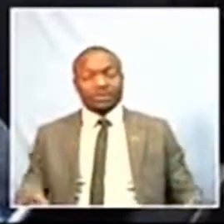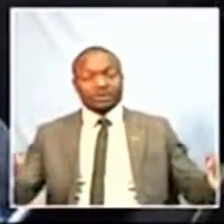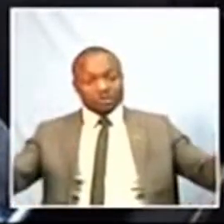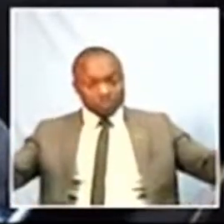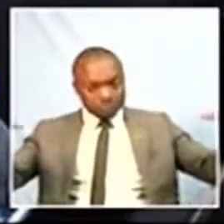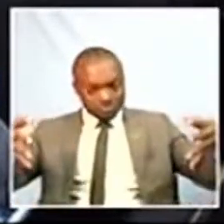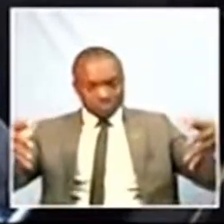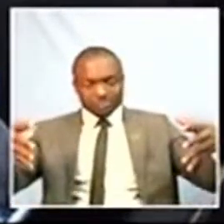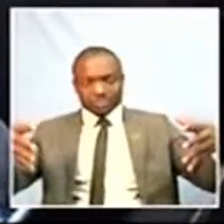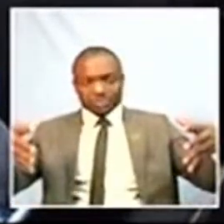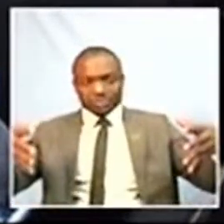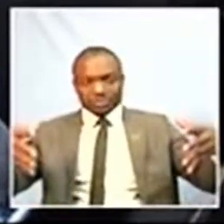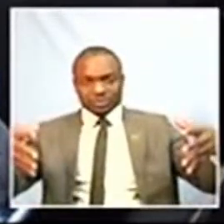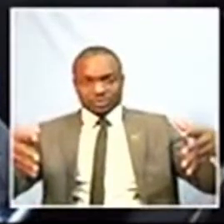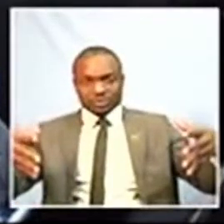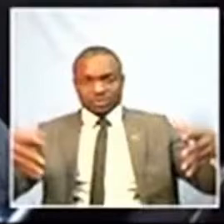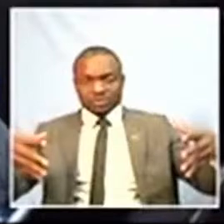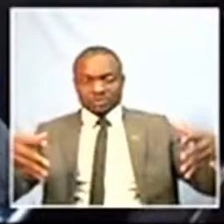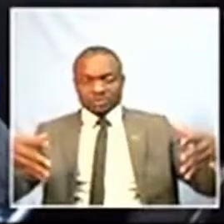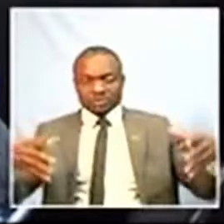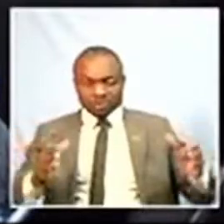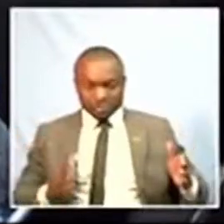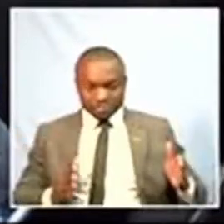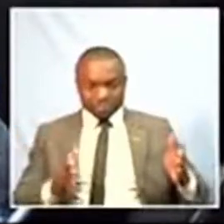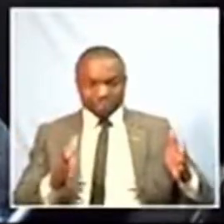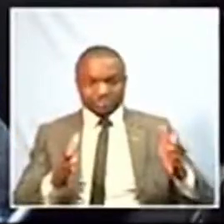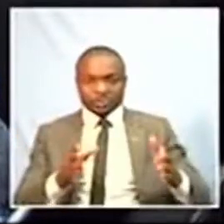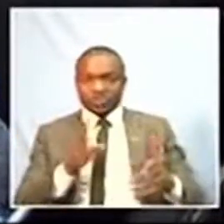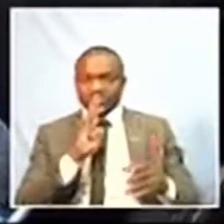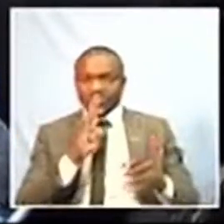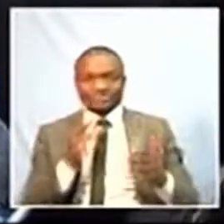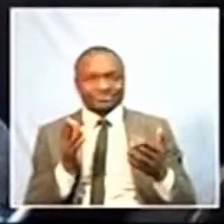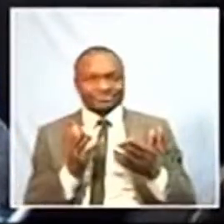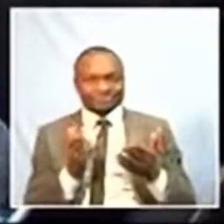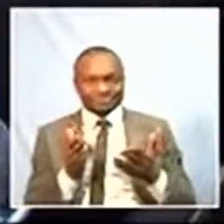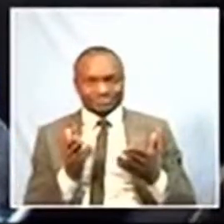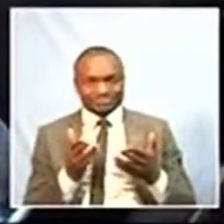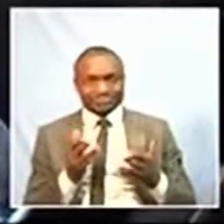would not have water reservoir, would not have